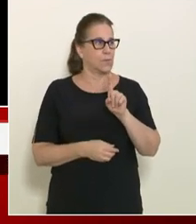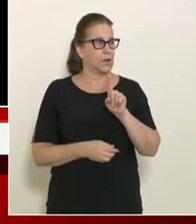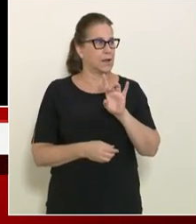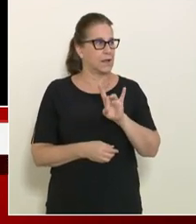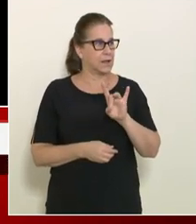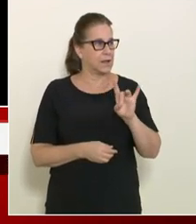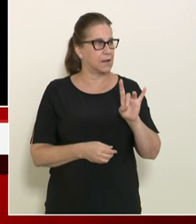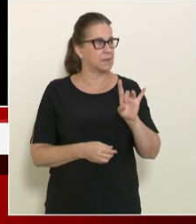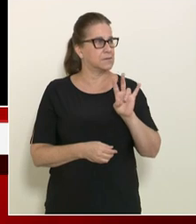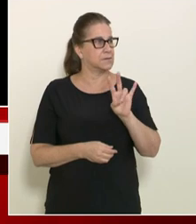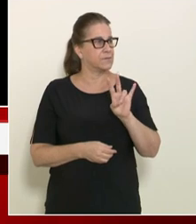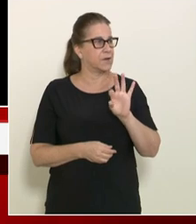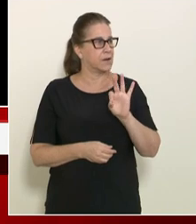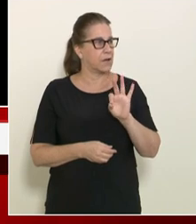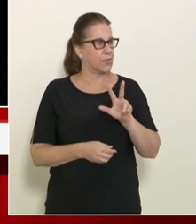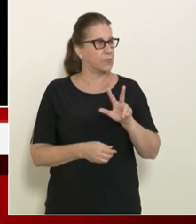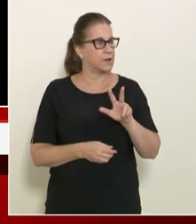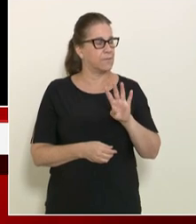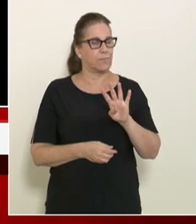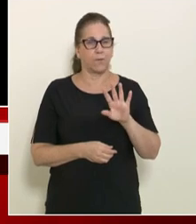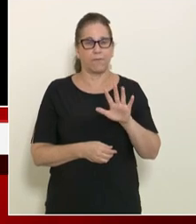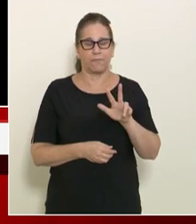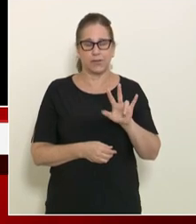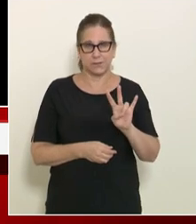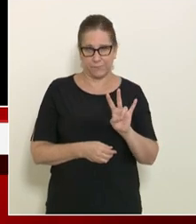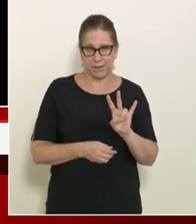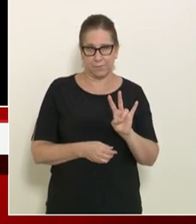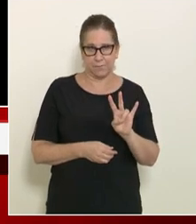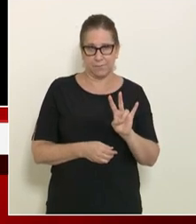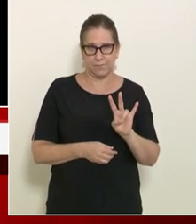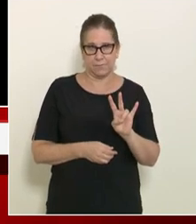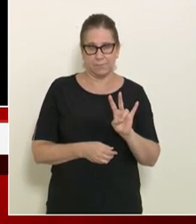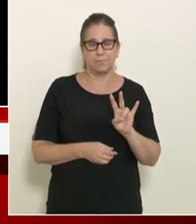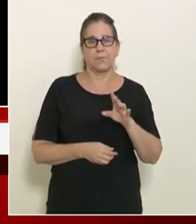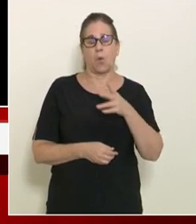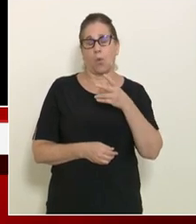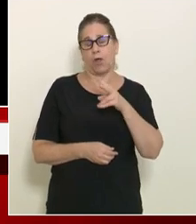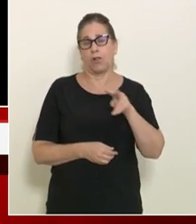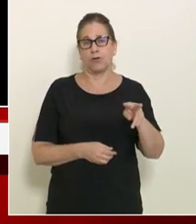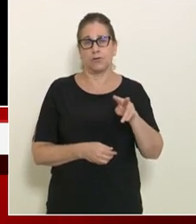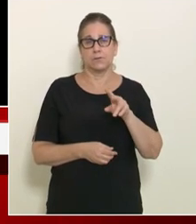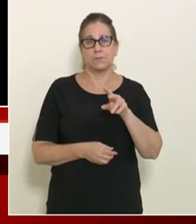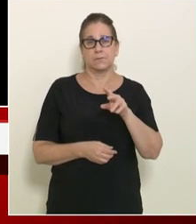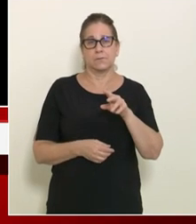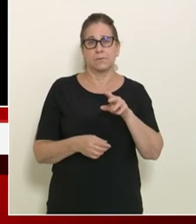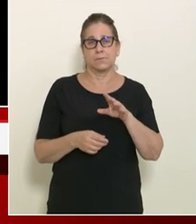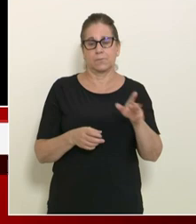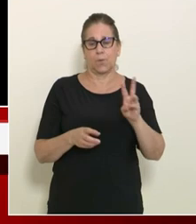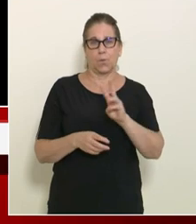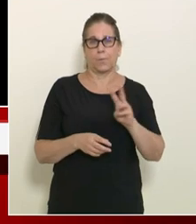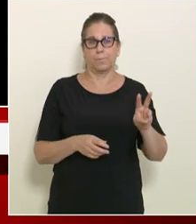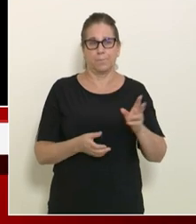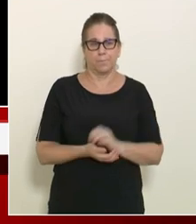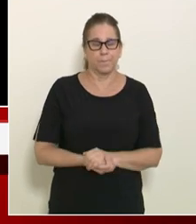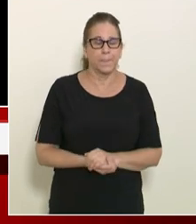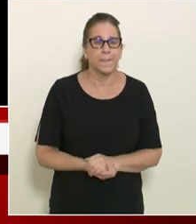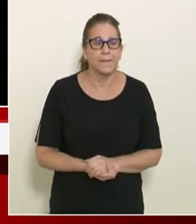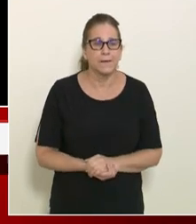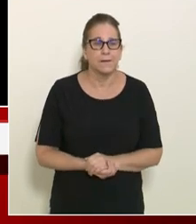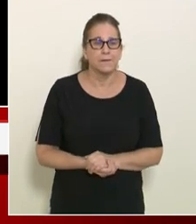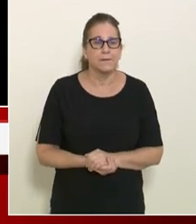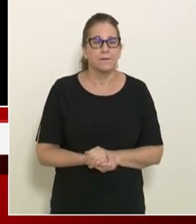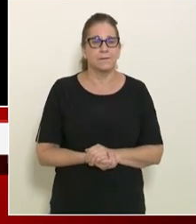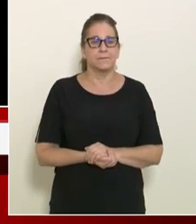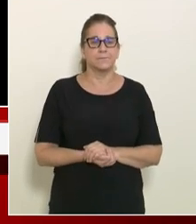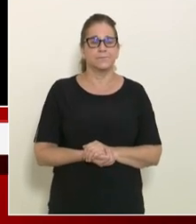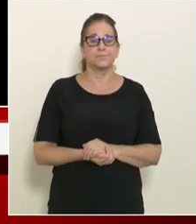1-888-793-4357. In addition, individualized services and supports to support mental health well-being are also being